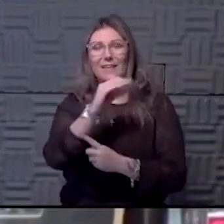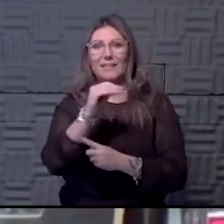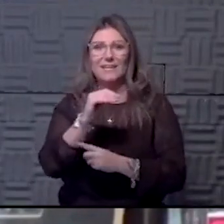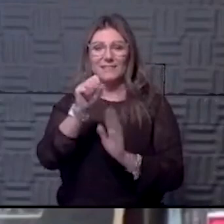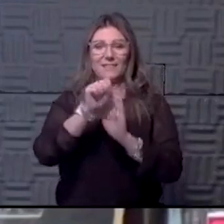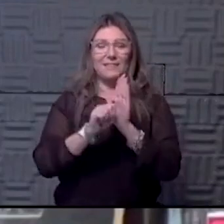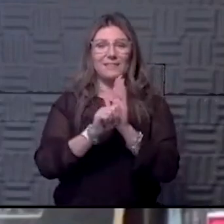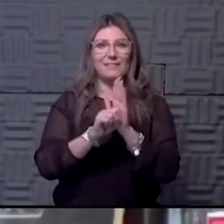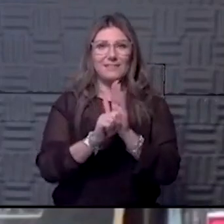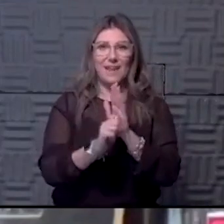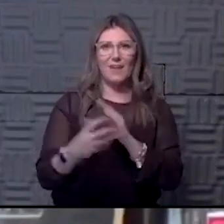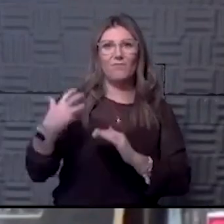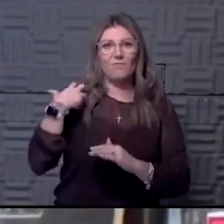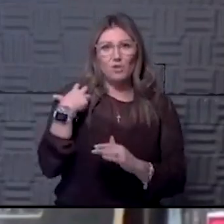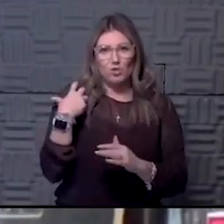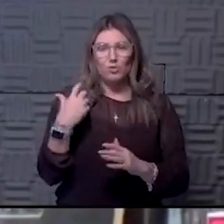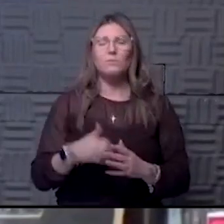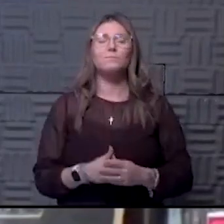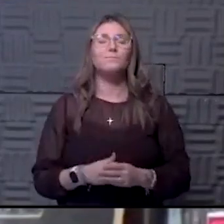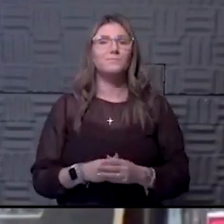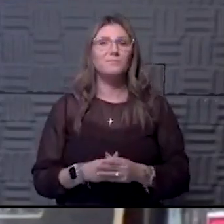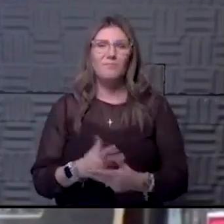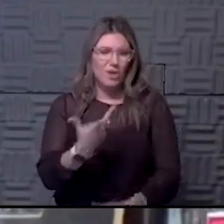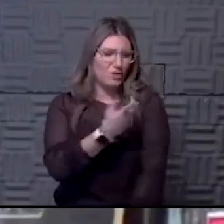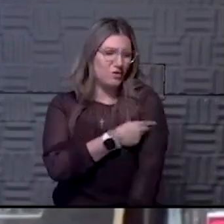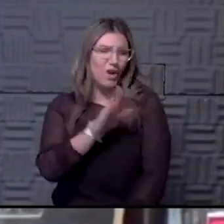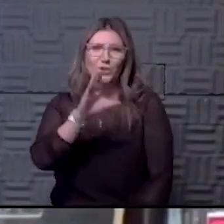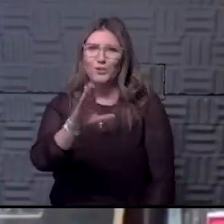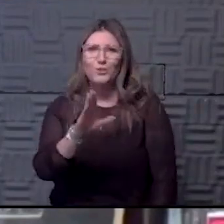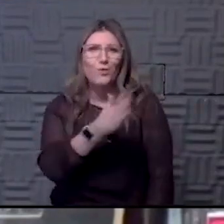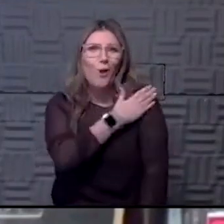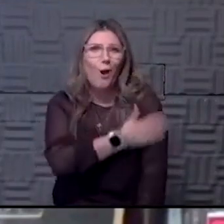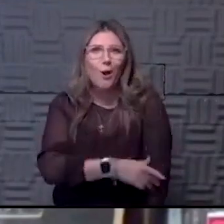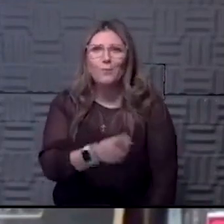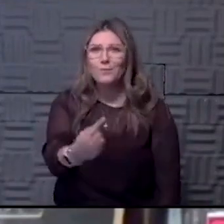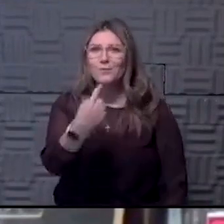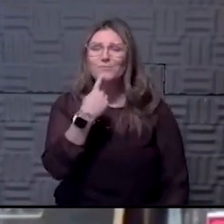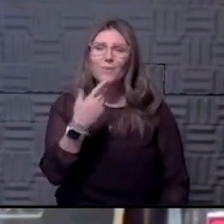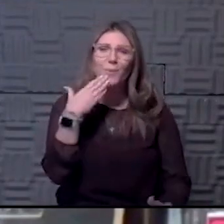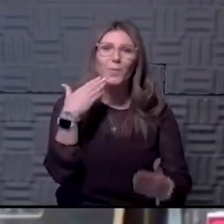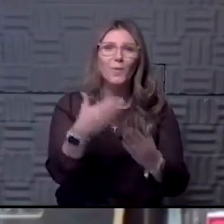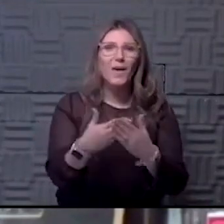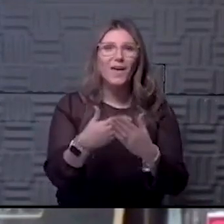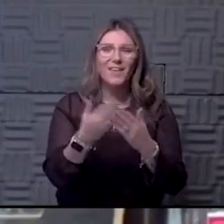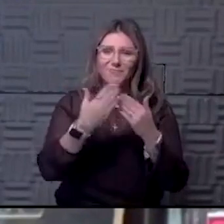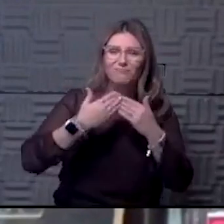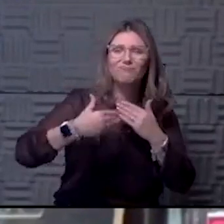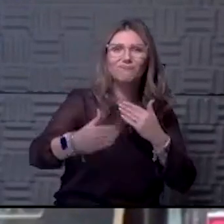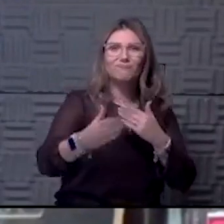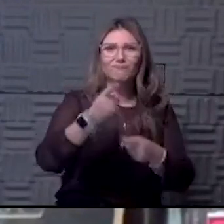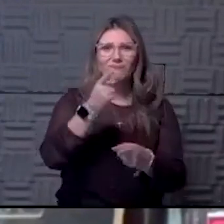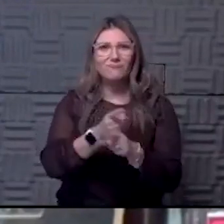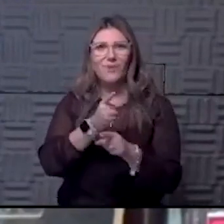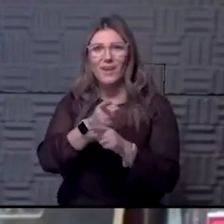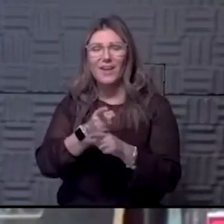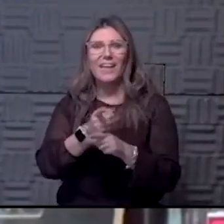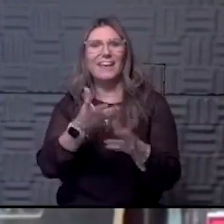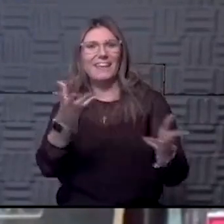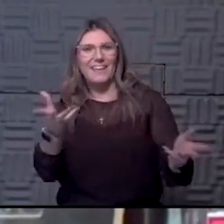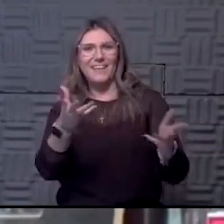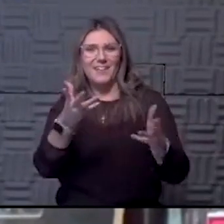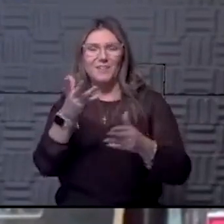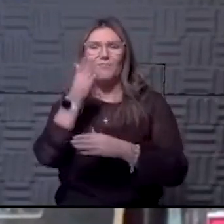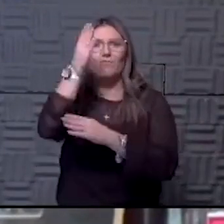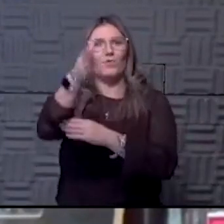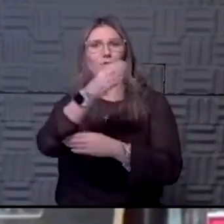So just a shot in the arm, you said it well earlier, is moving us in the direction of better health and a better economy and a